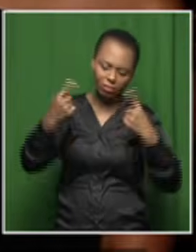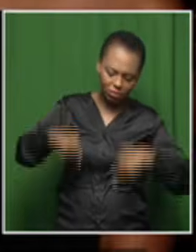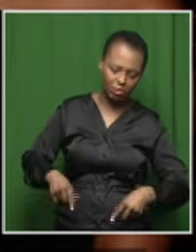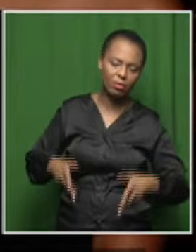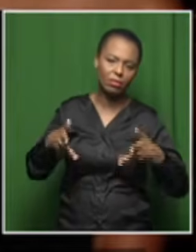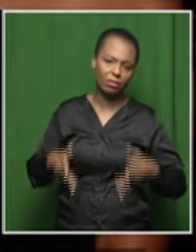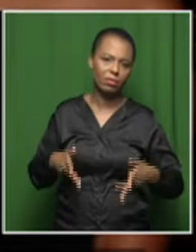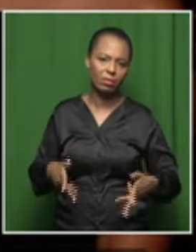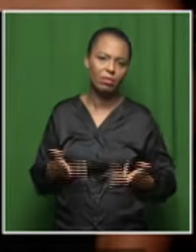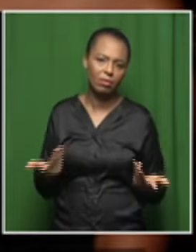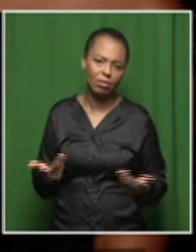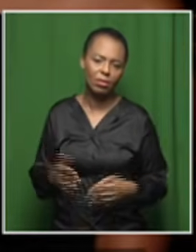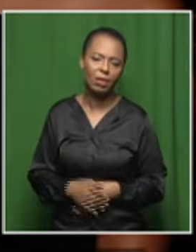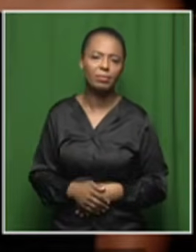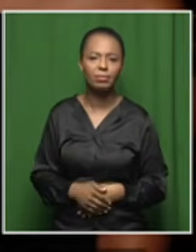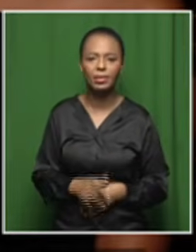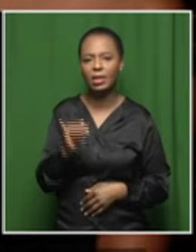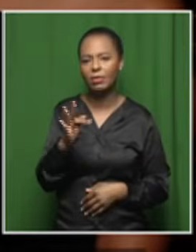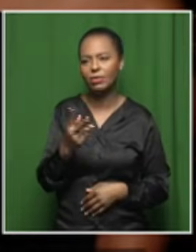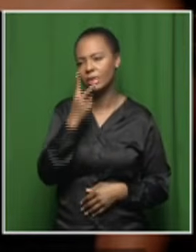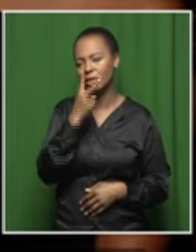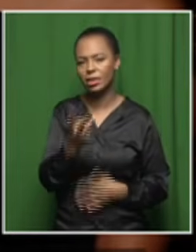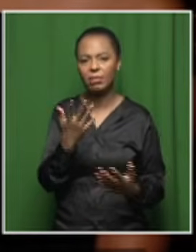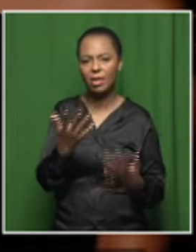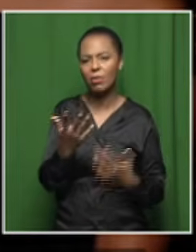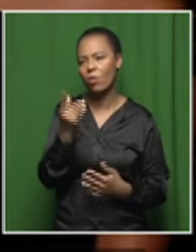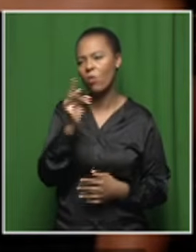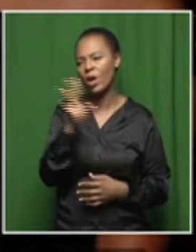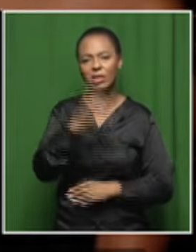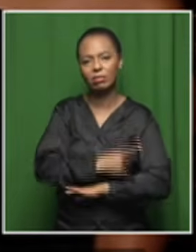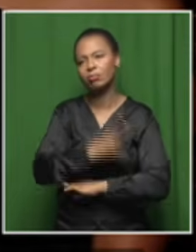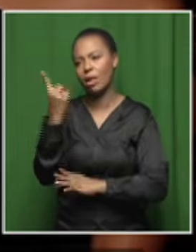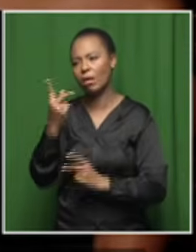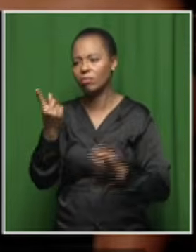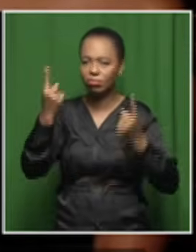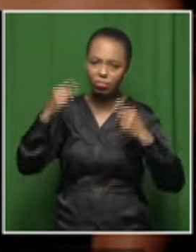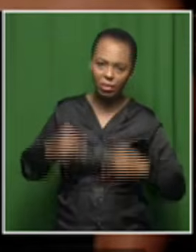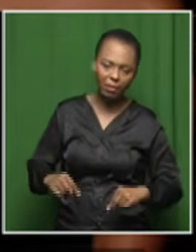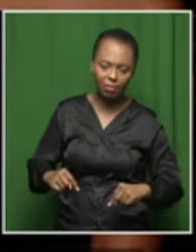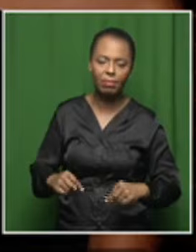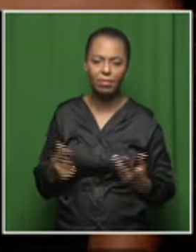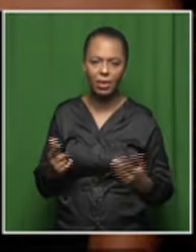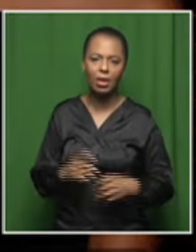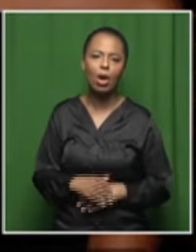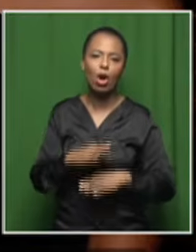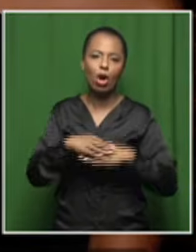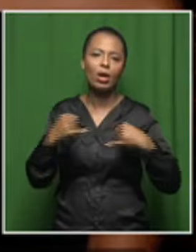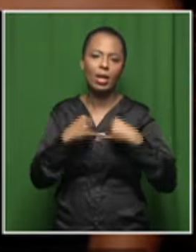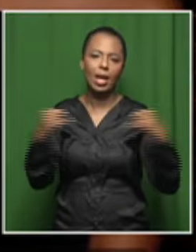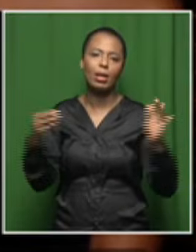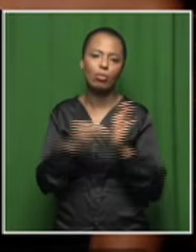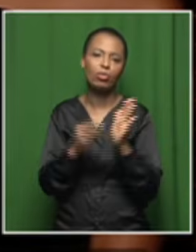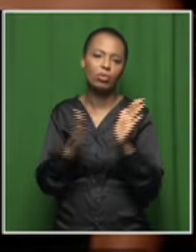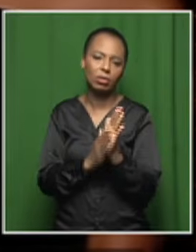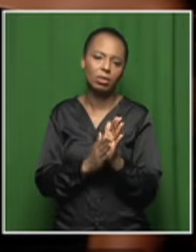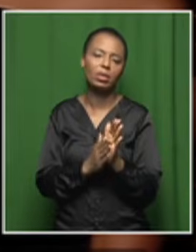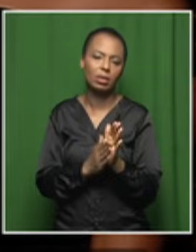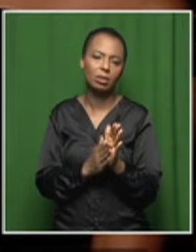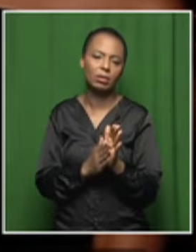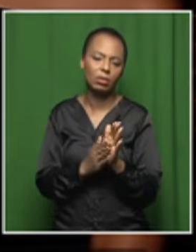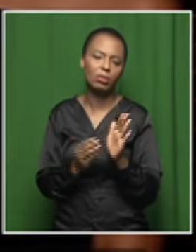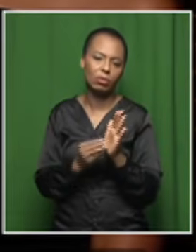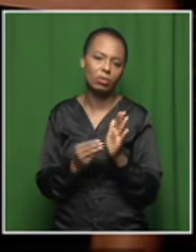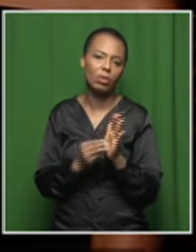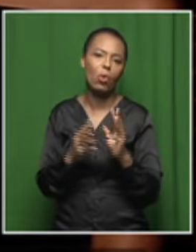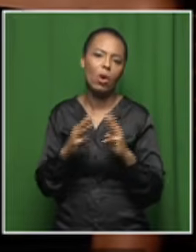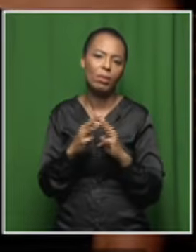us if there's a day that you can only attend, and also we have our online booking system on our website, so you're able